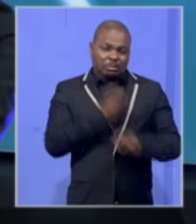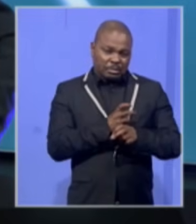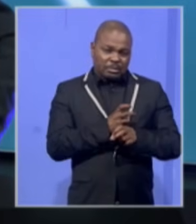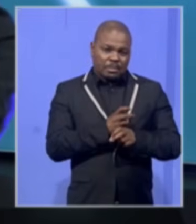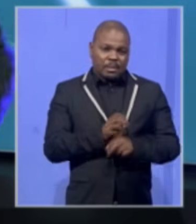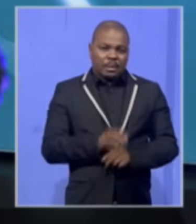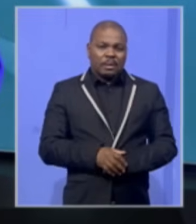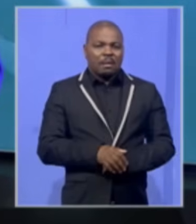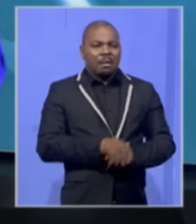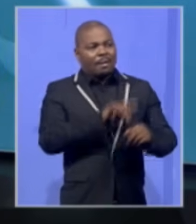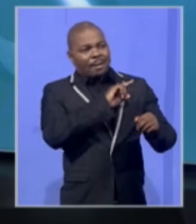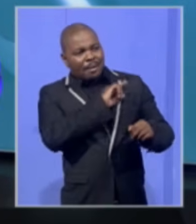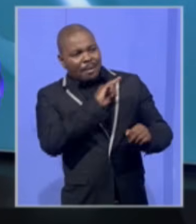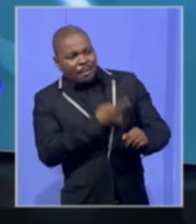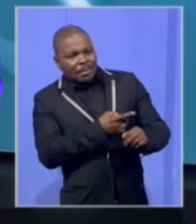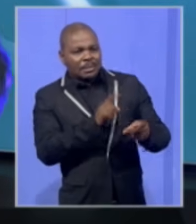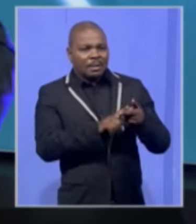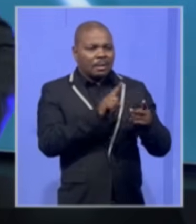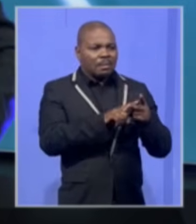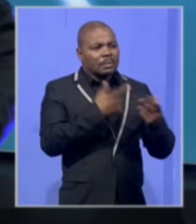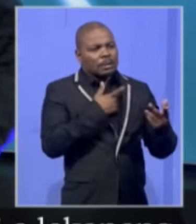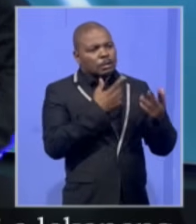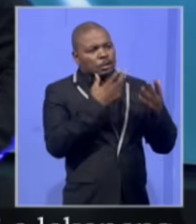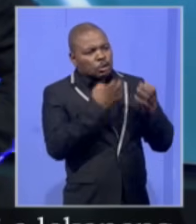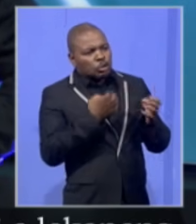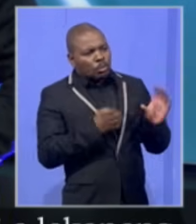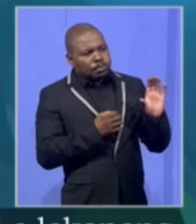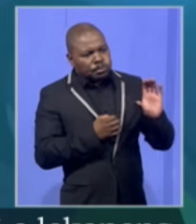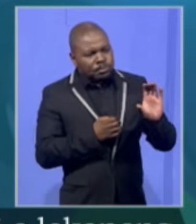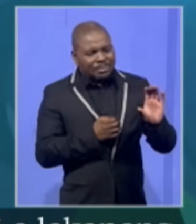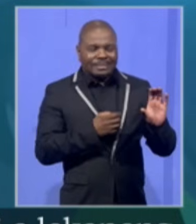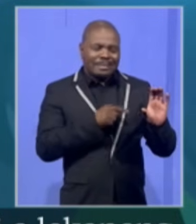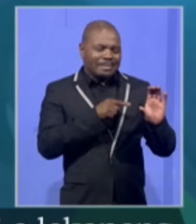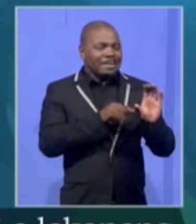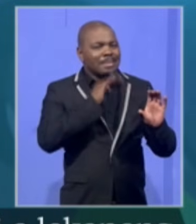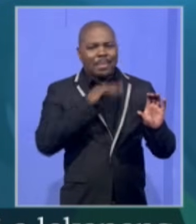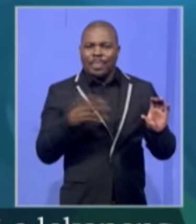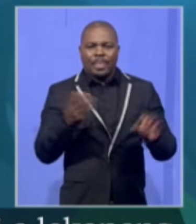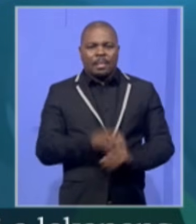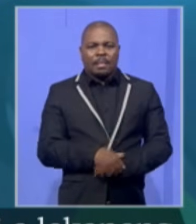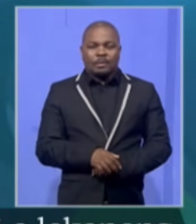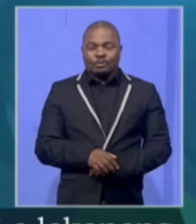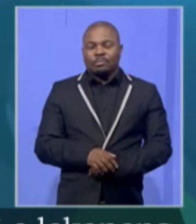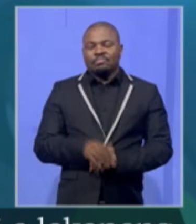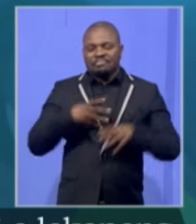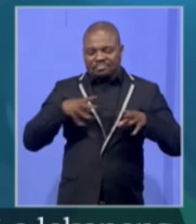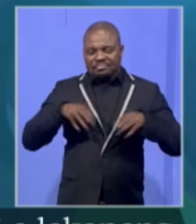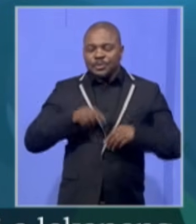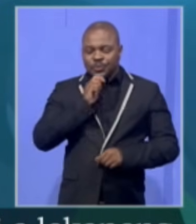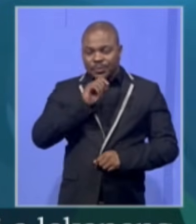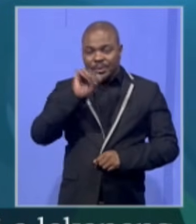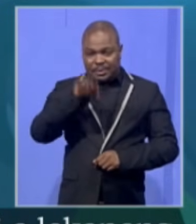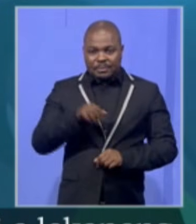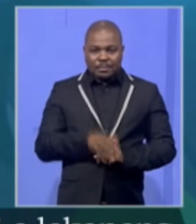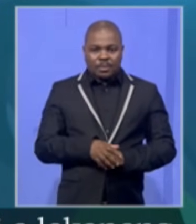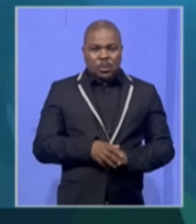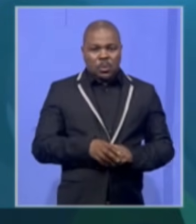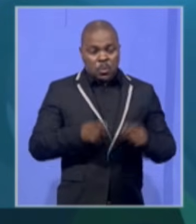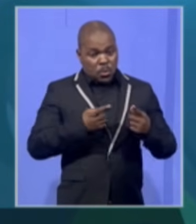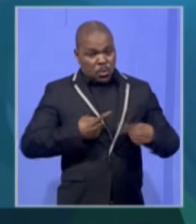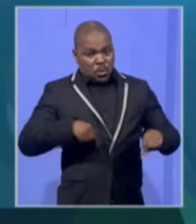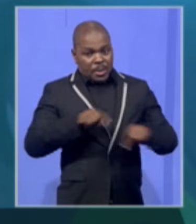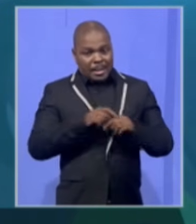Their capacity to find additional resources to invest is quite limited. I have to admit that we're falling short of adoption